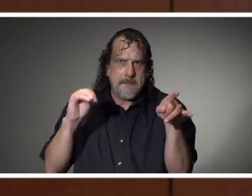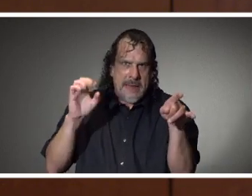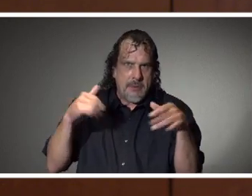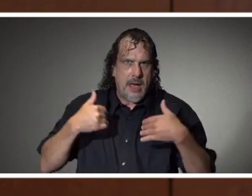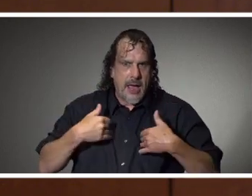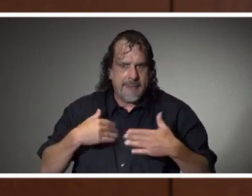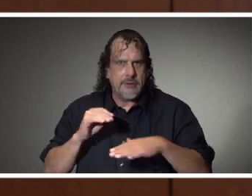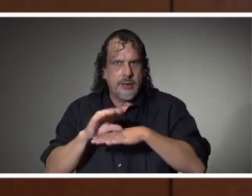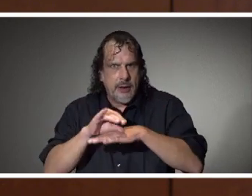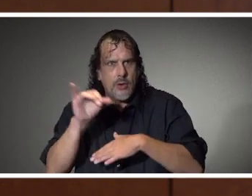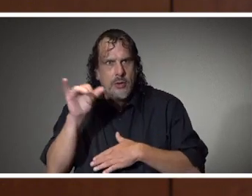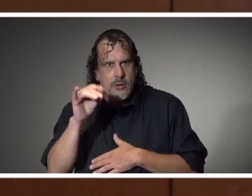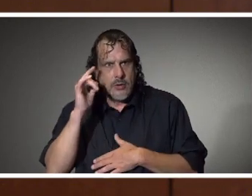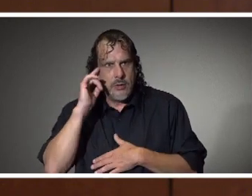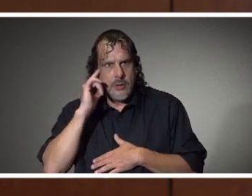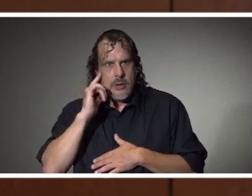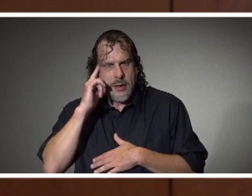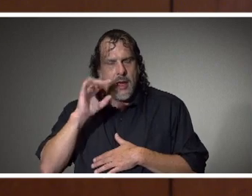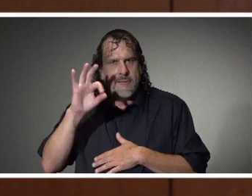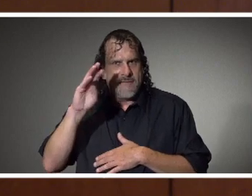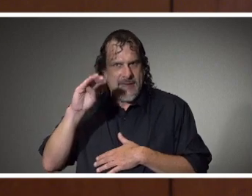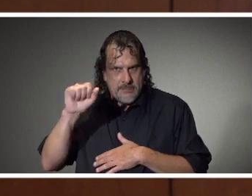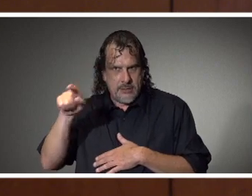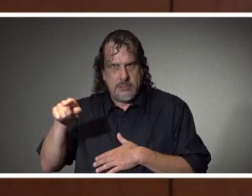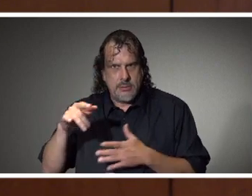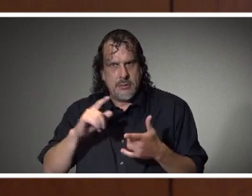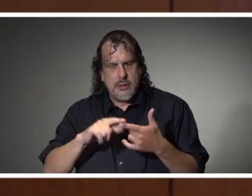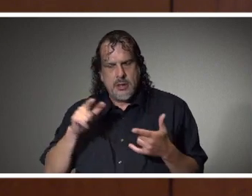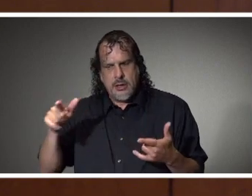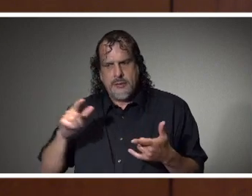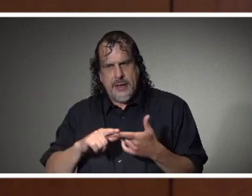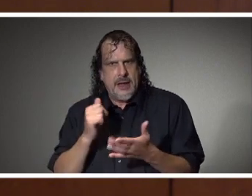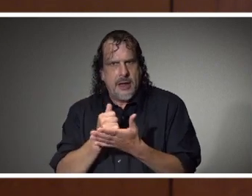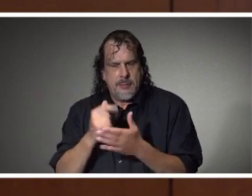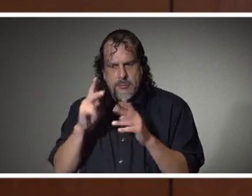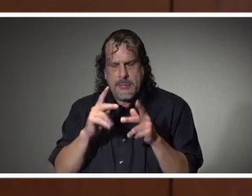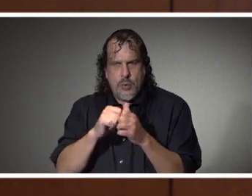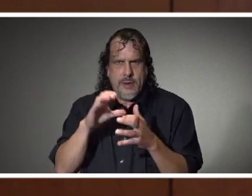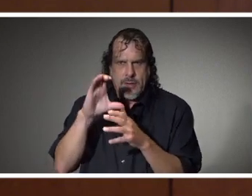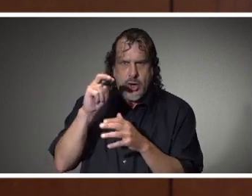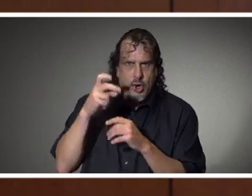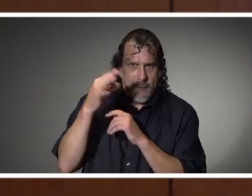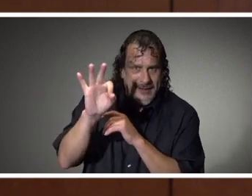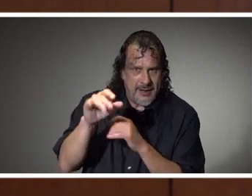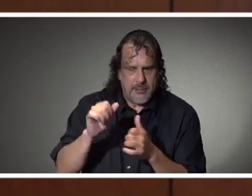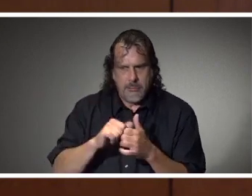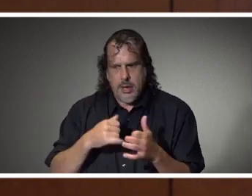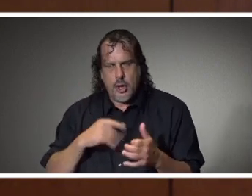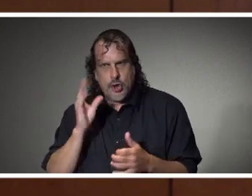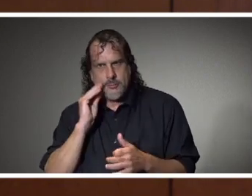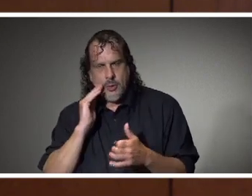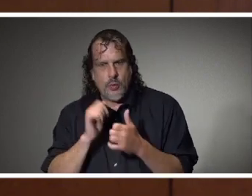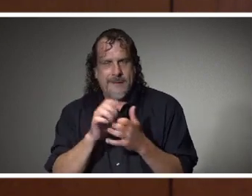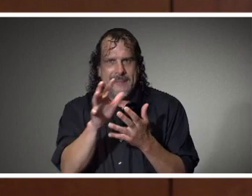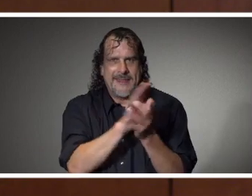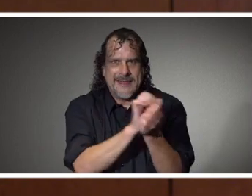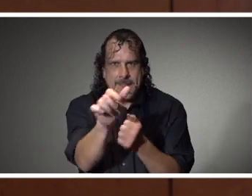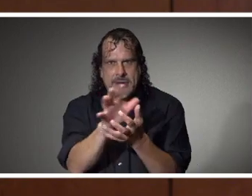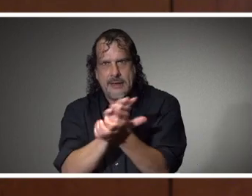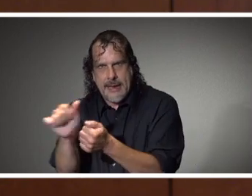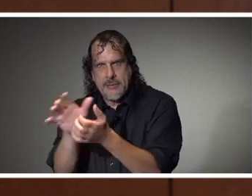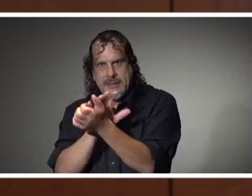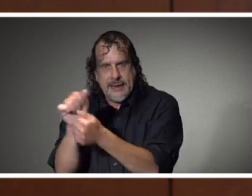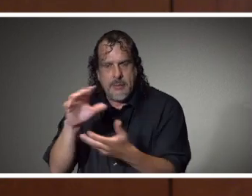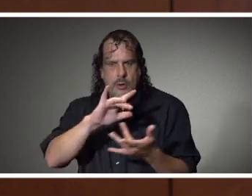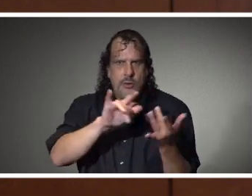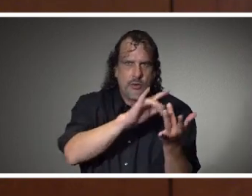is super beneficial to those people who not only with COVID, but have experienced even more of the damage and disasters that we've had during